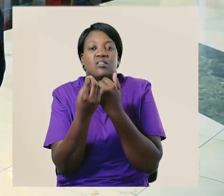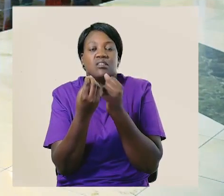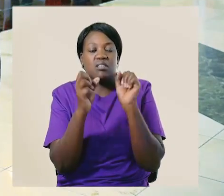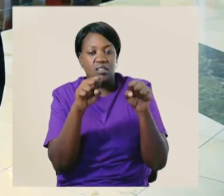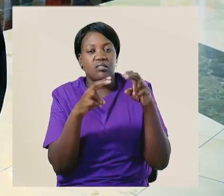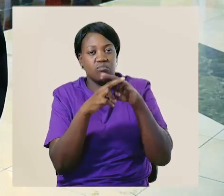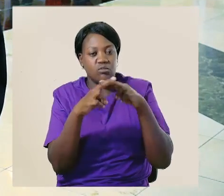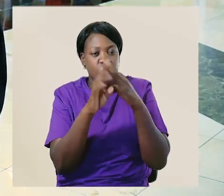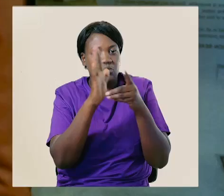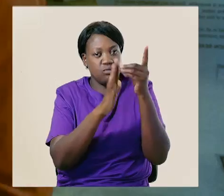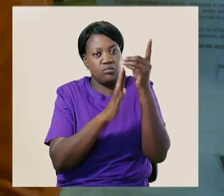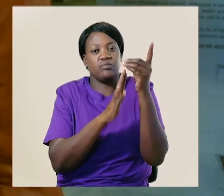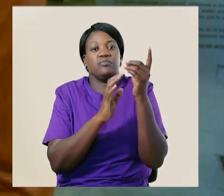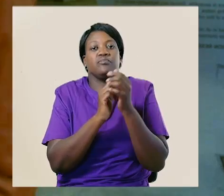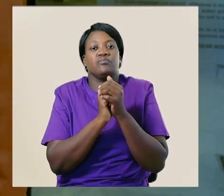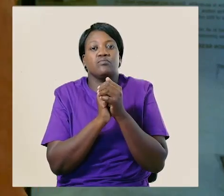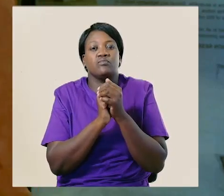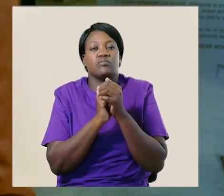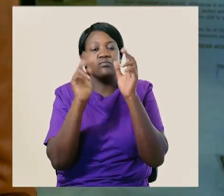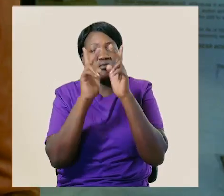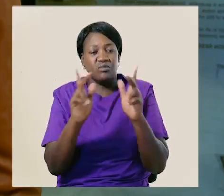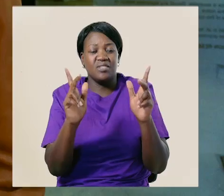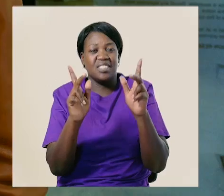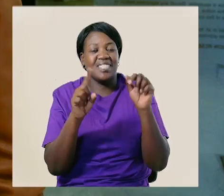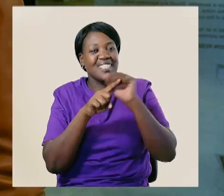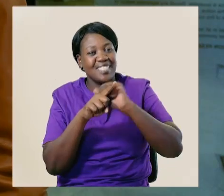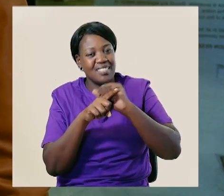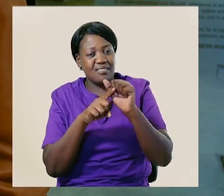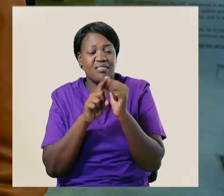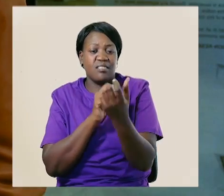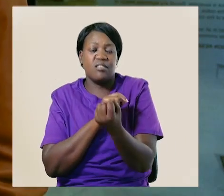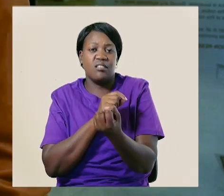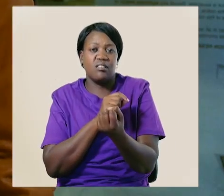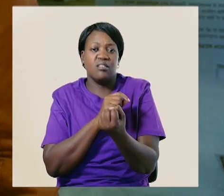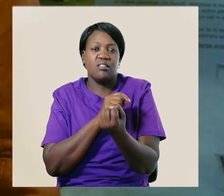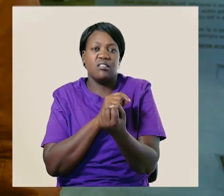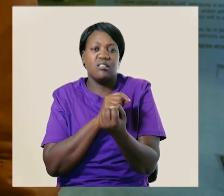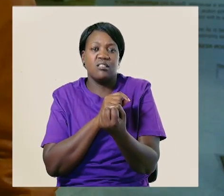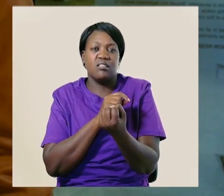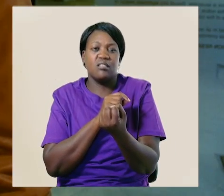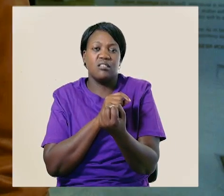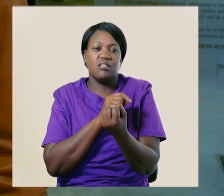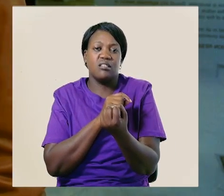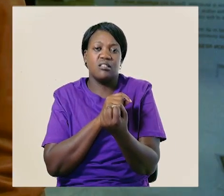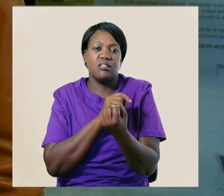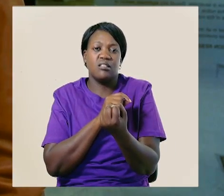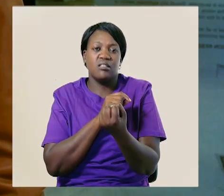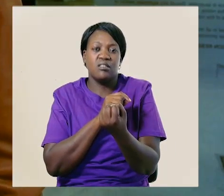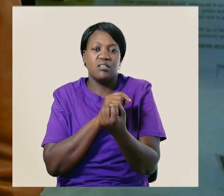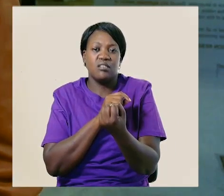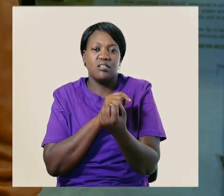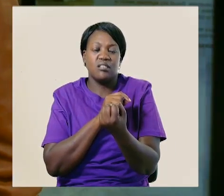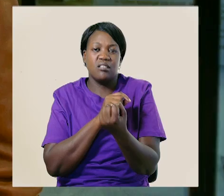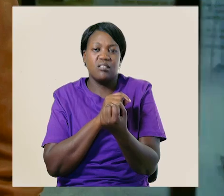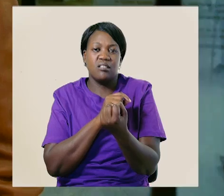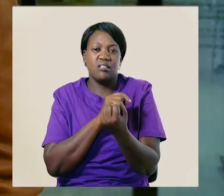use it to develop this land. There are a lot of people with skills in Namibia. The reason I say so is because we have a lot of